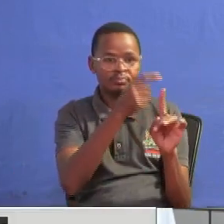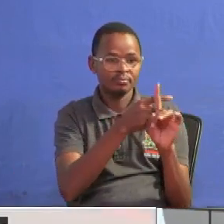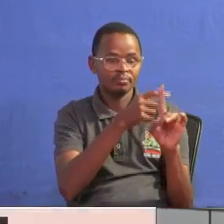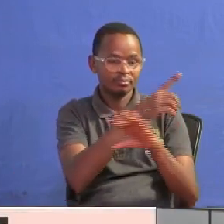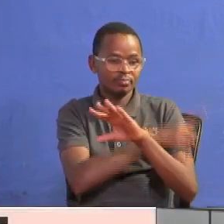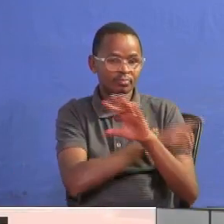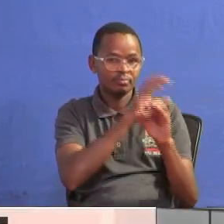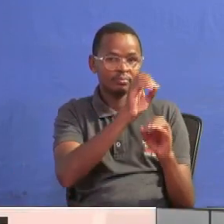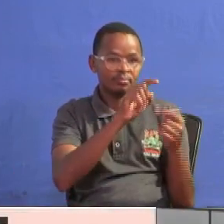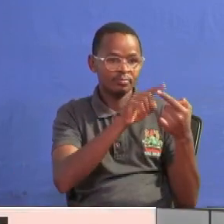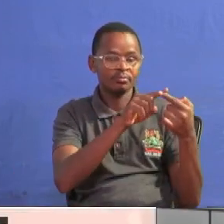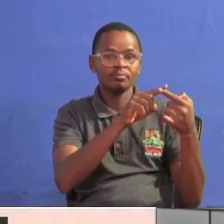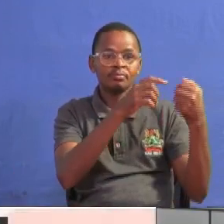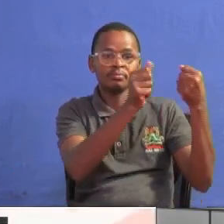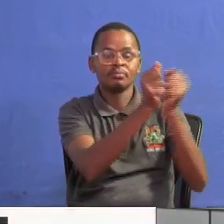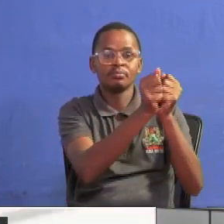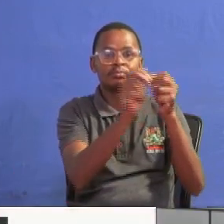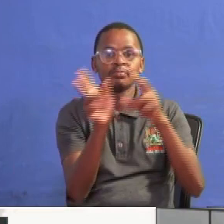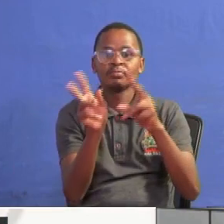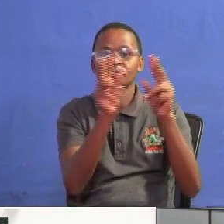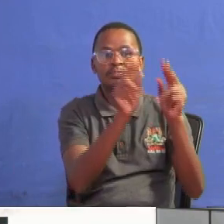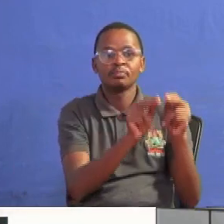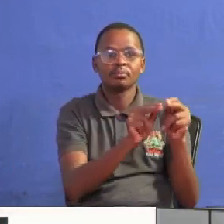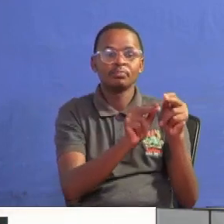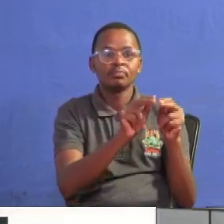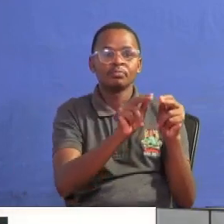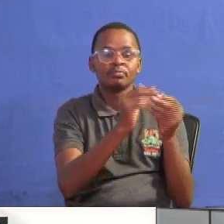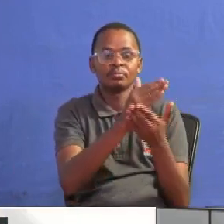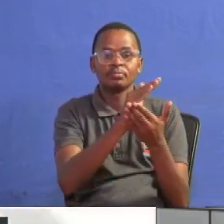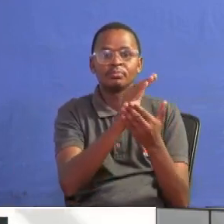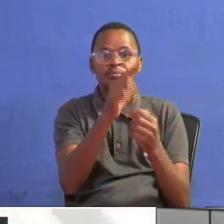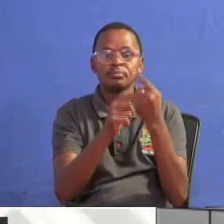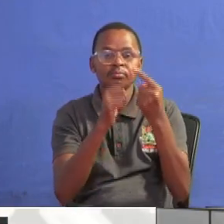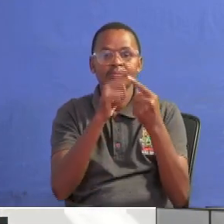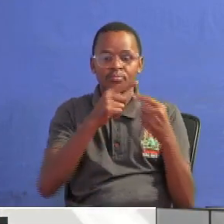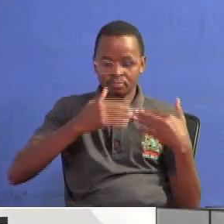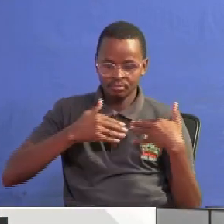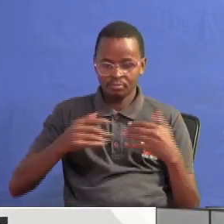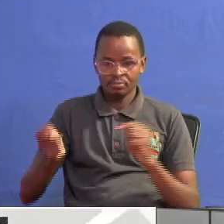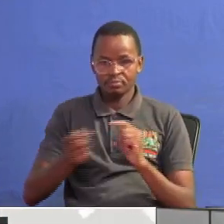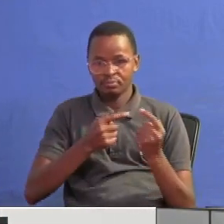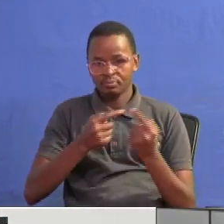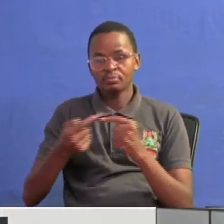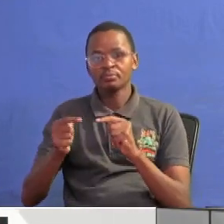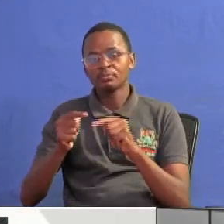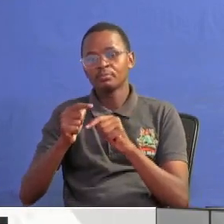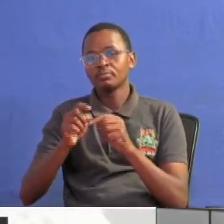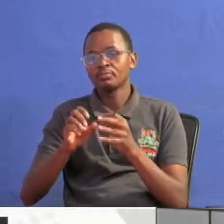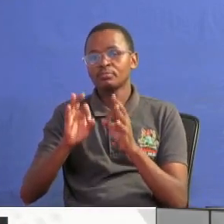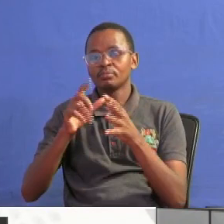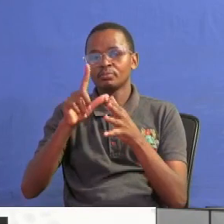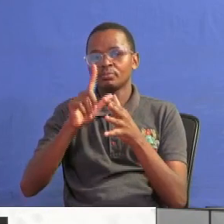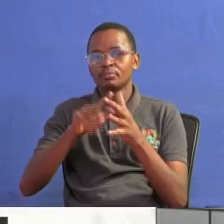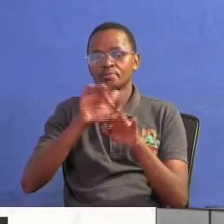day 0 to day 10, normally that one we'll call the follicular phase. This is when the body is competing for a dominant ovum to